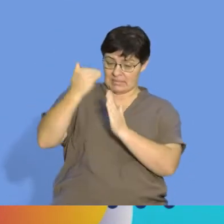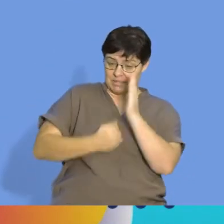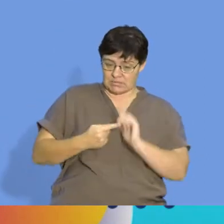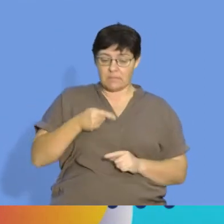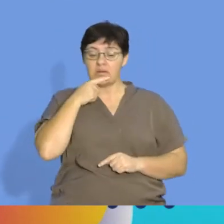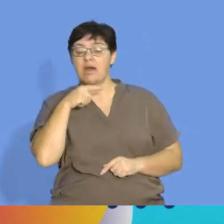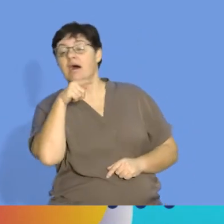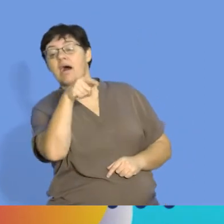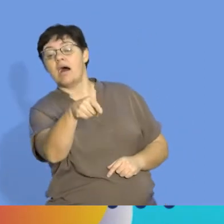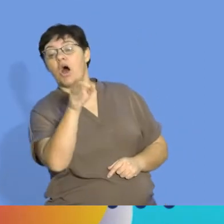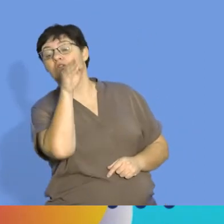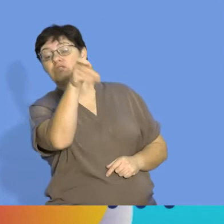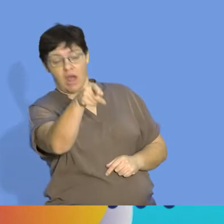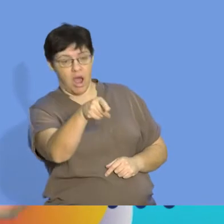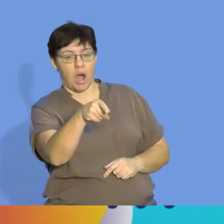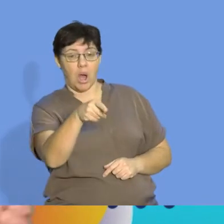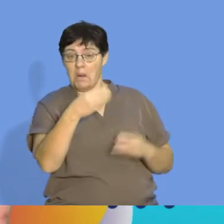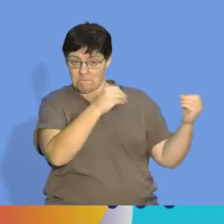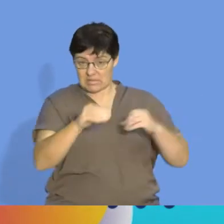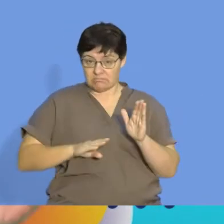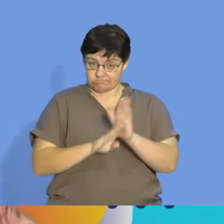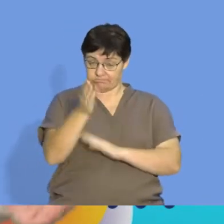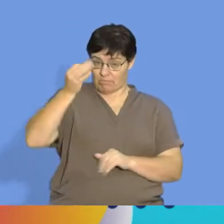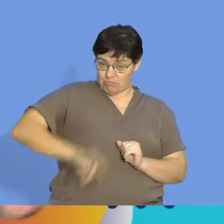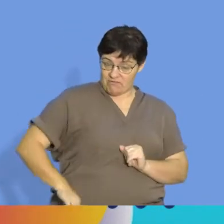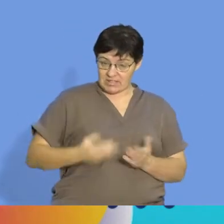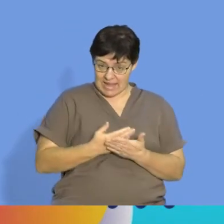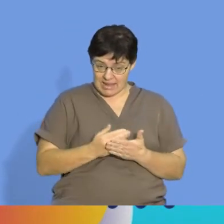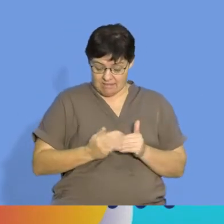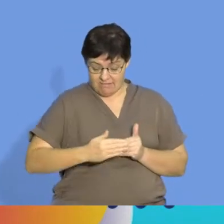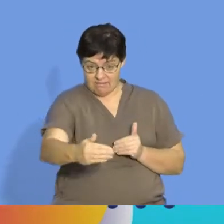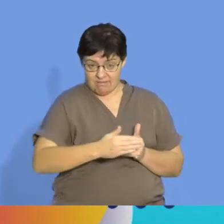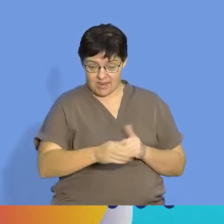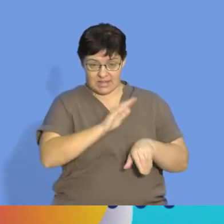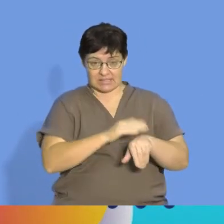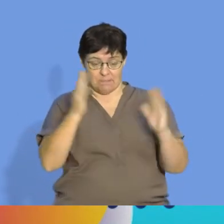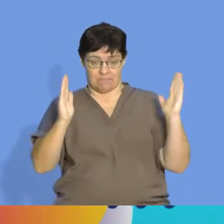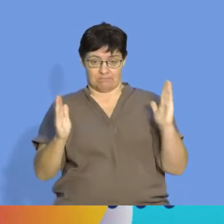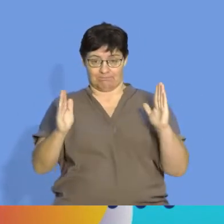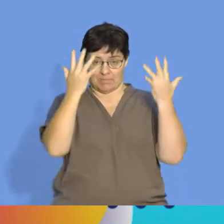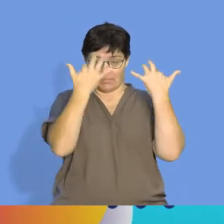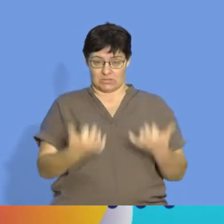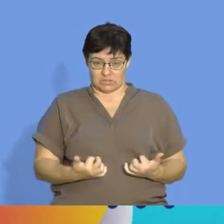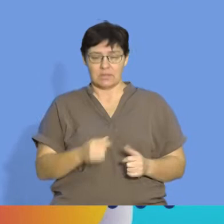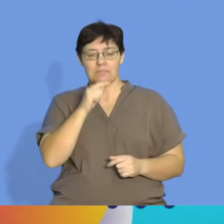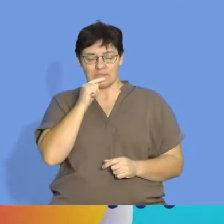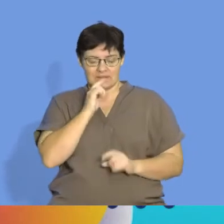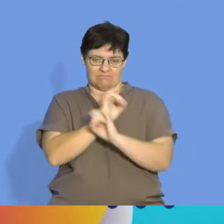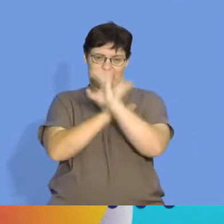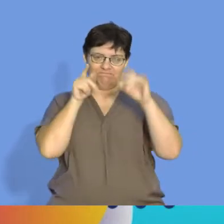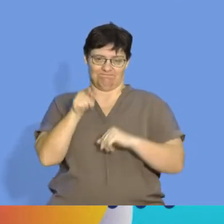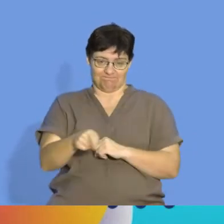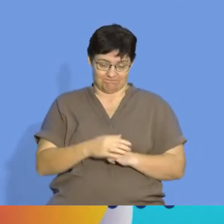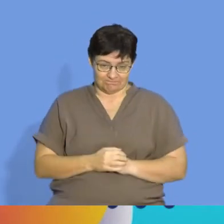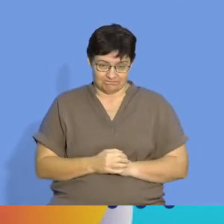my business be profitable over the budget period? And that's the purpose of a projected. Now